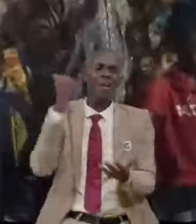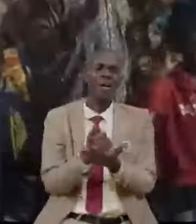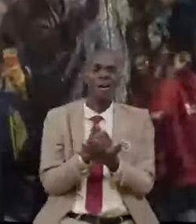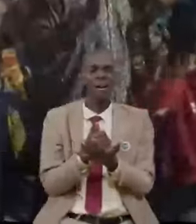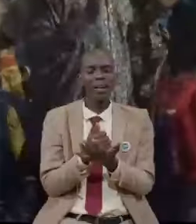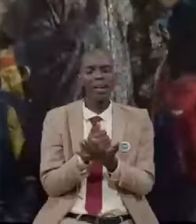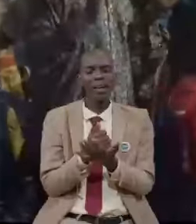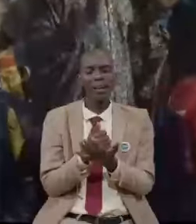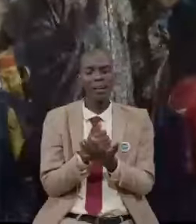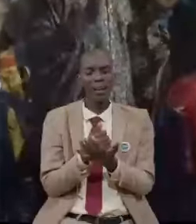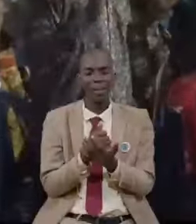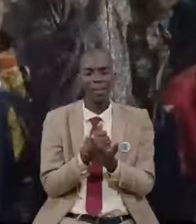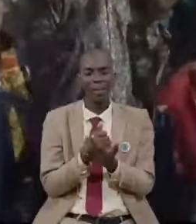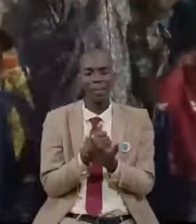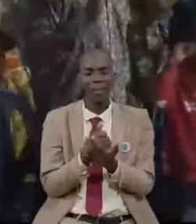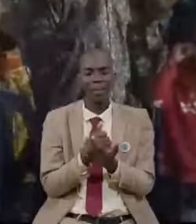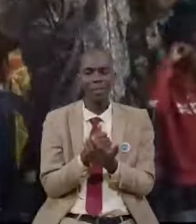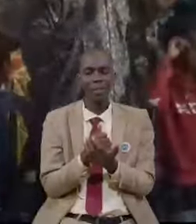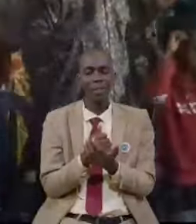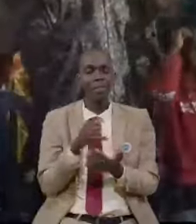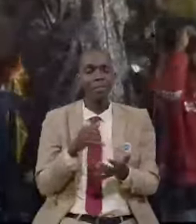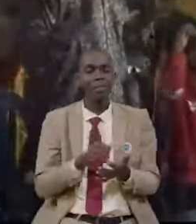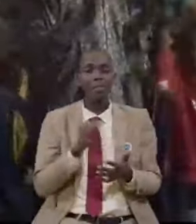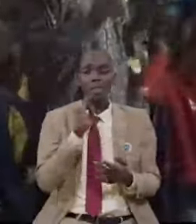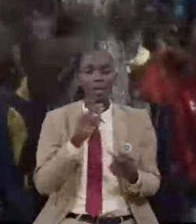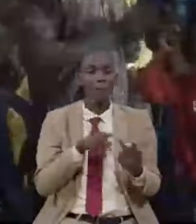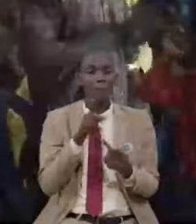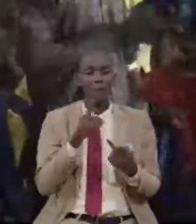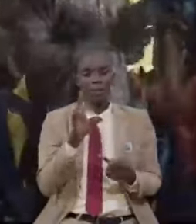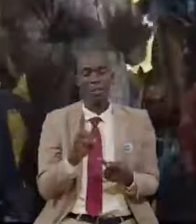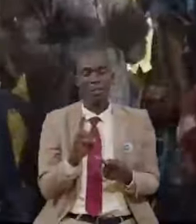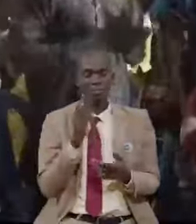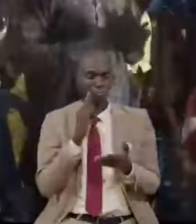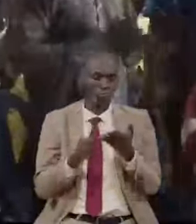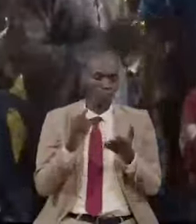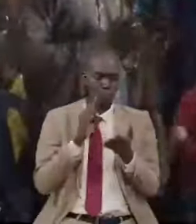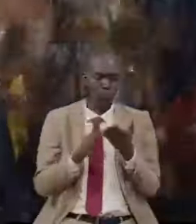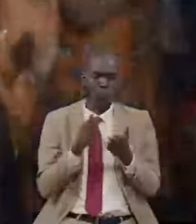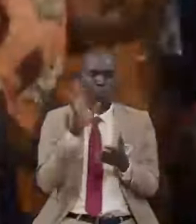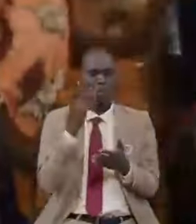Amen. It's done. Check up. You see the miracle there.